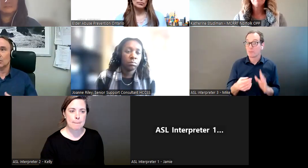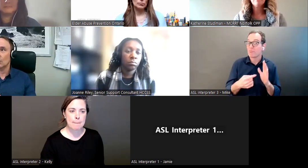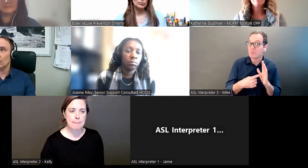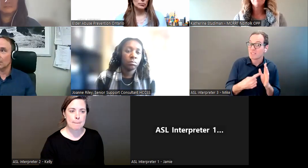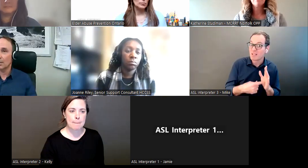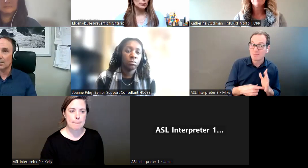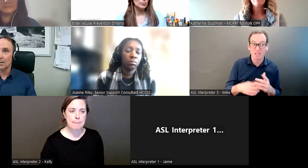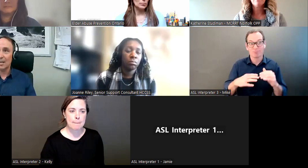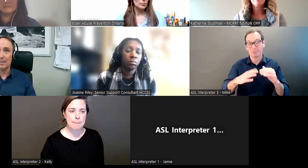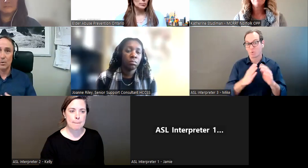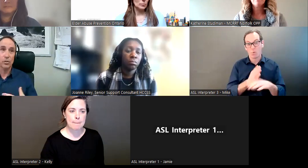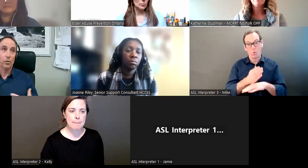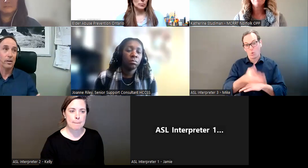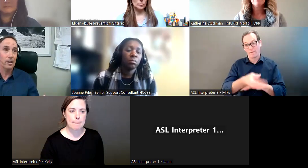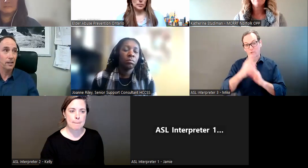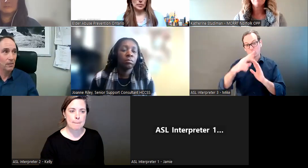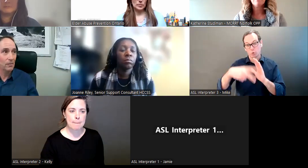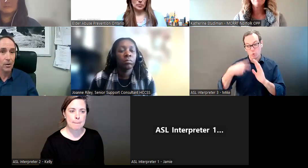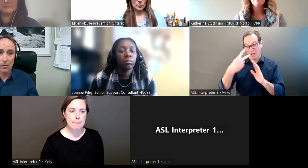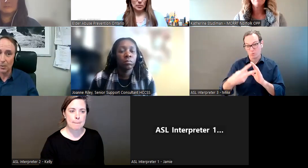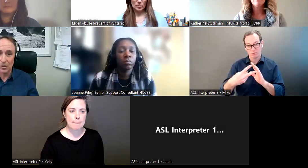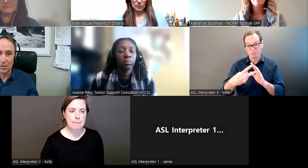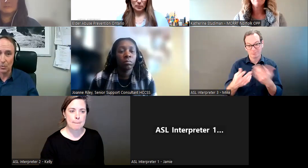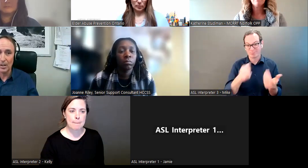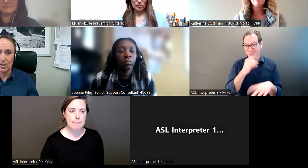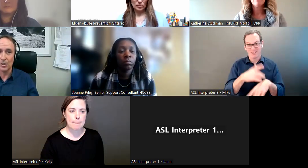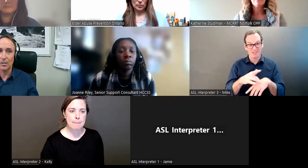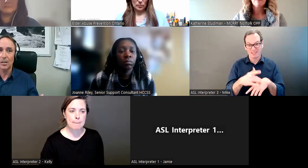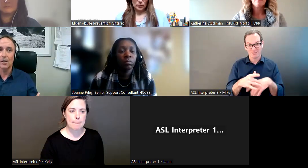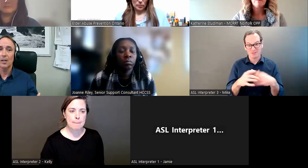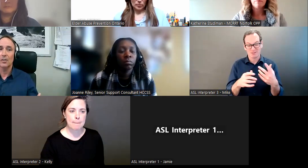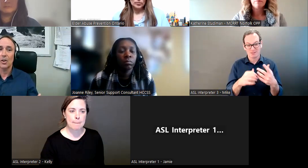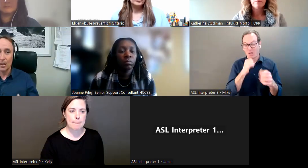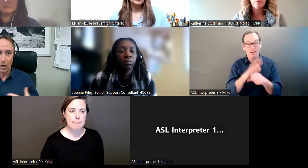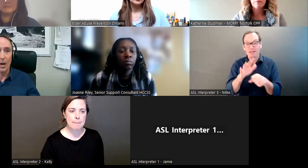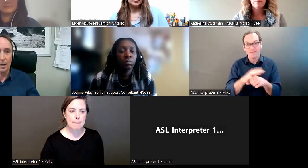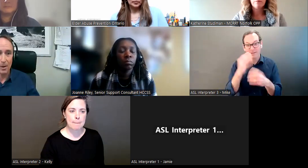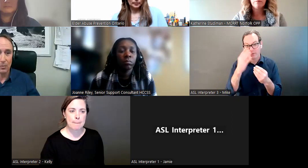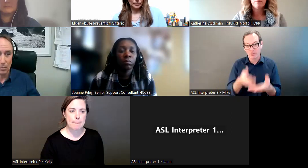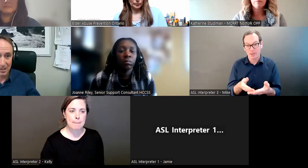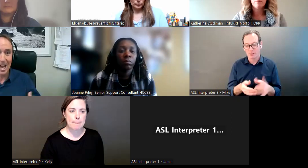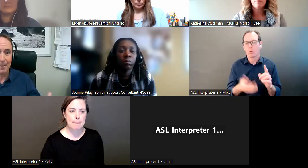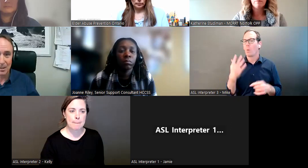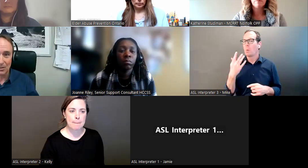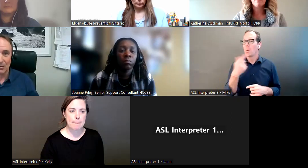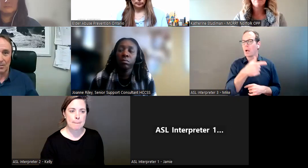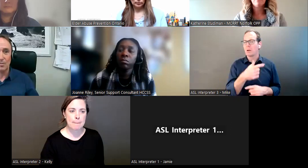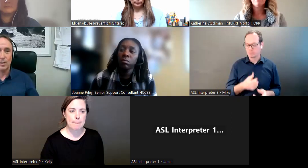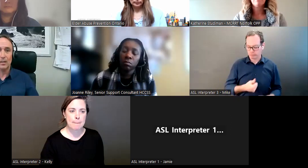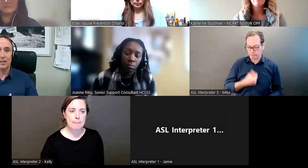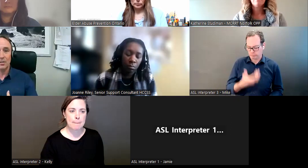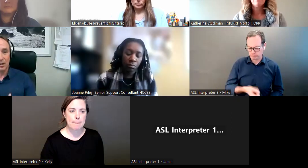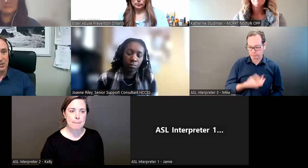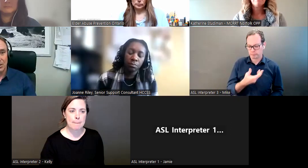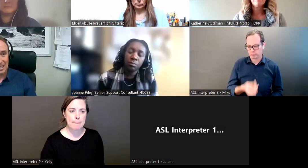individuals who are being abused or in a vulnerable situation, talk a lot about what's happening to them, and